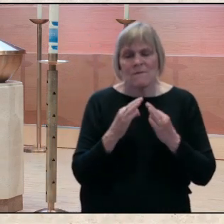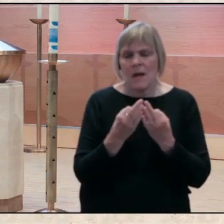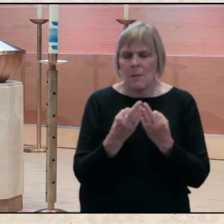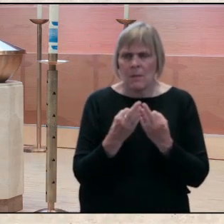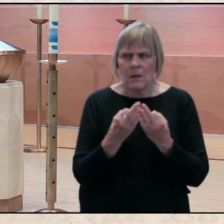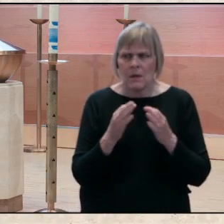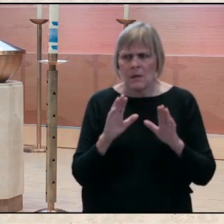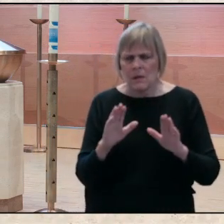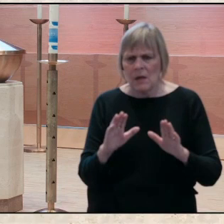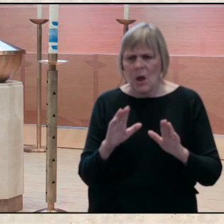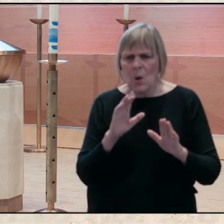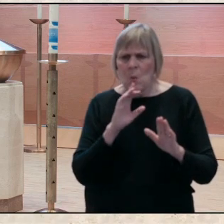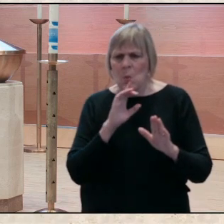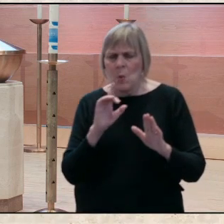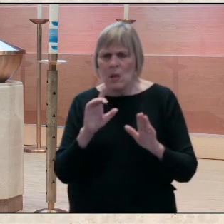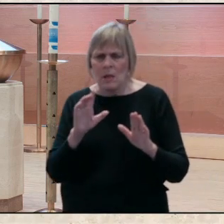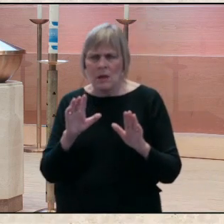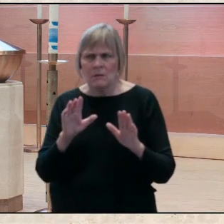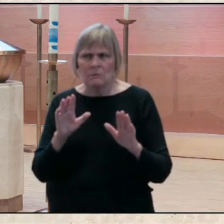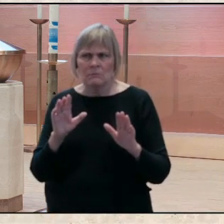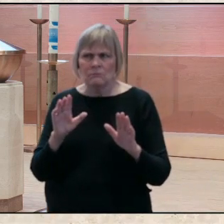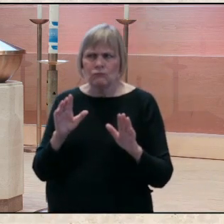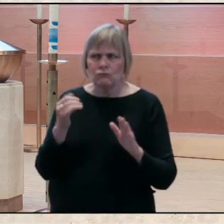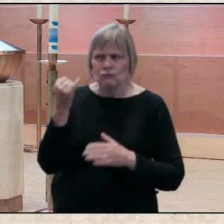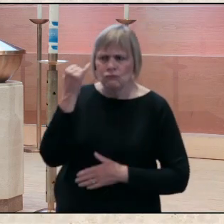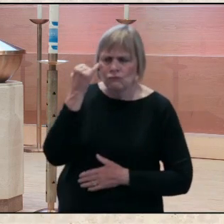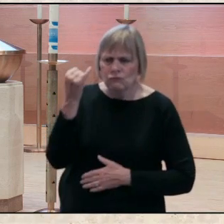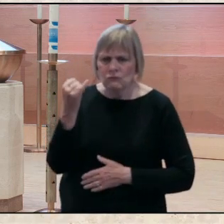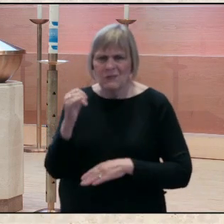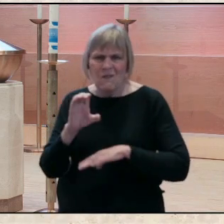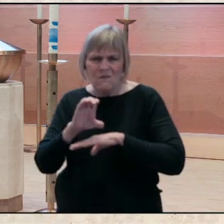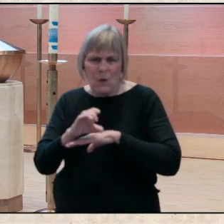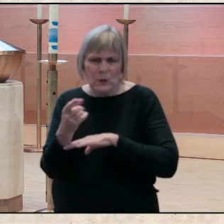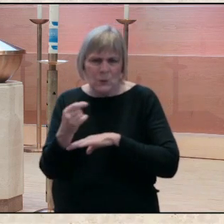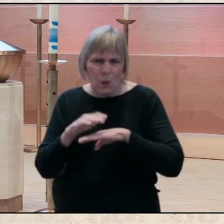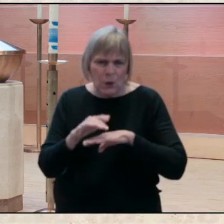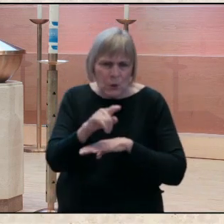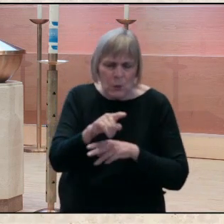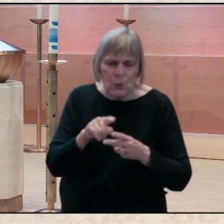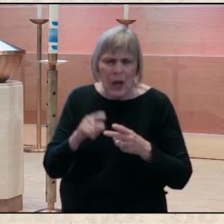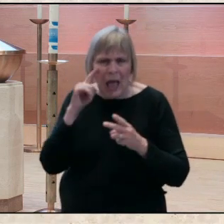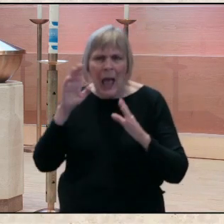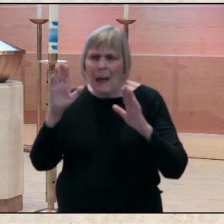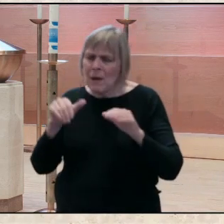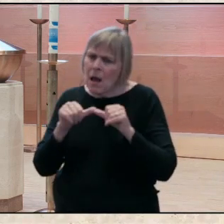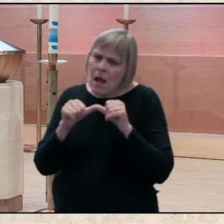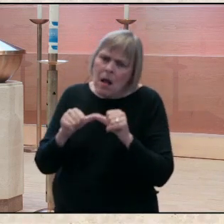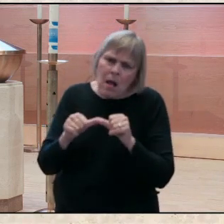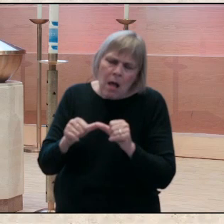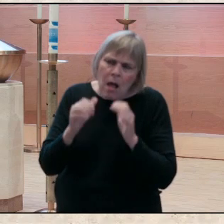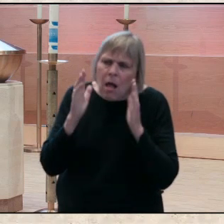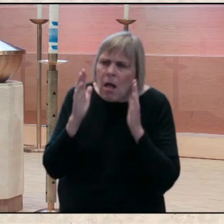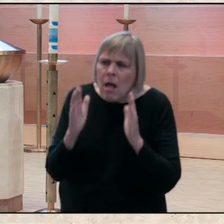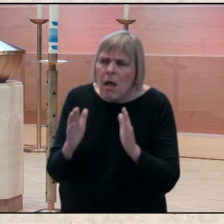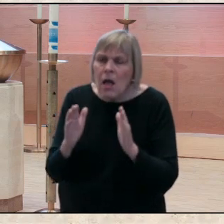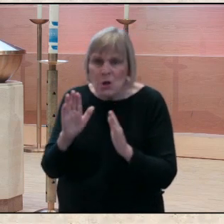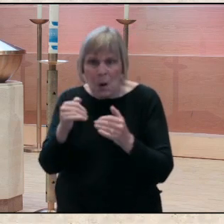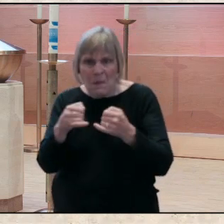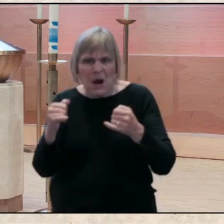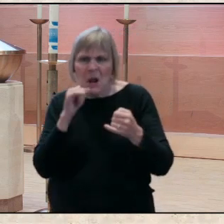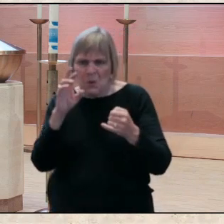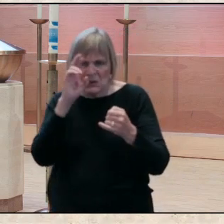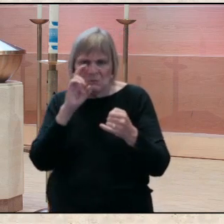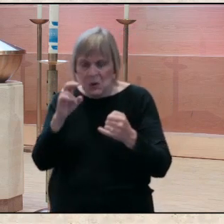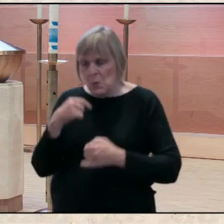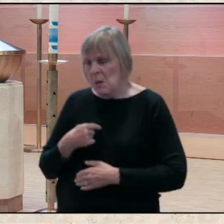I silently complete the analogy. We'll foist obligations upon you, expect your unconditional devotion, disrespect your boundaries, and